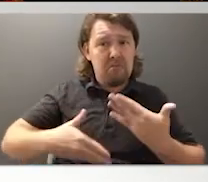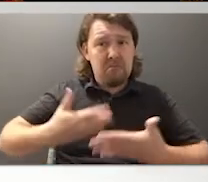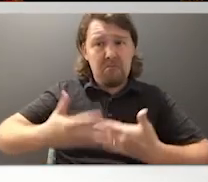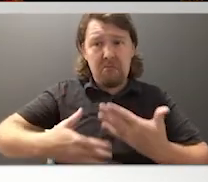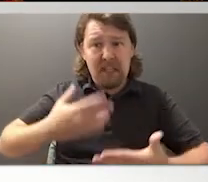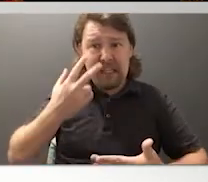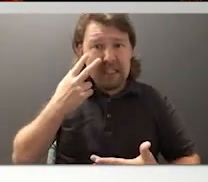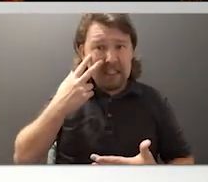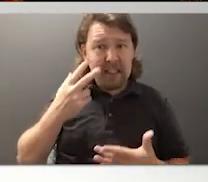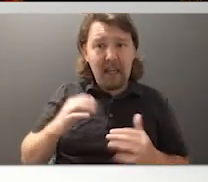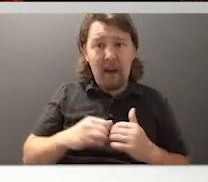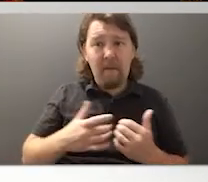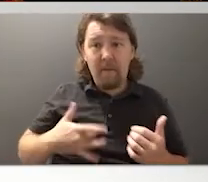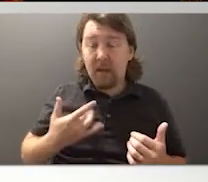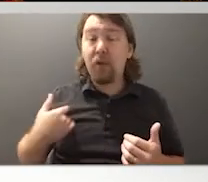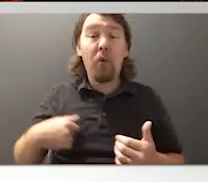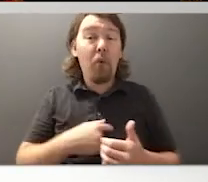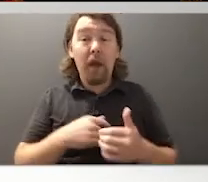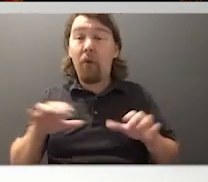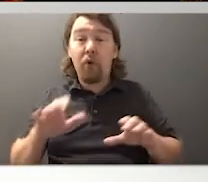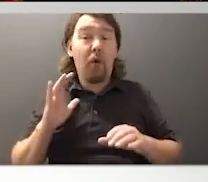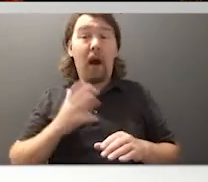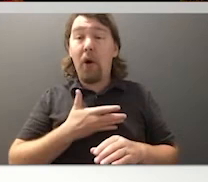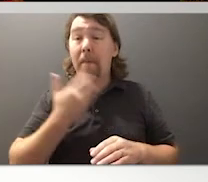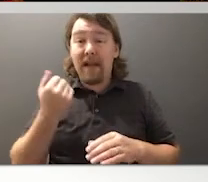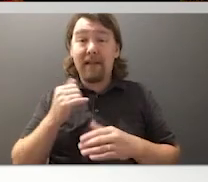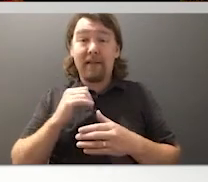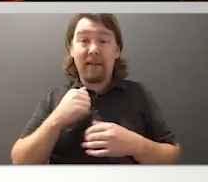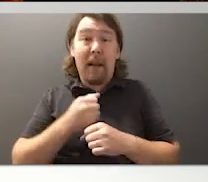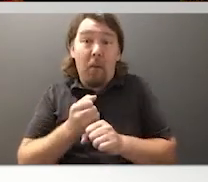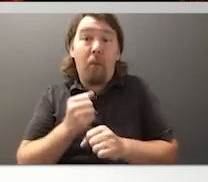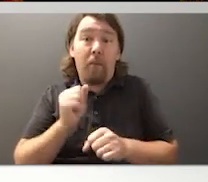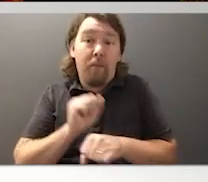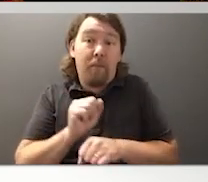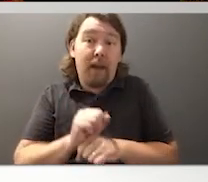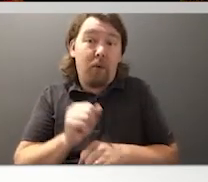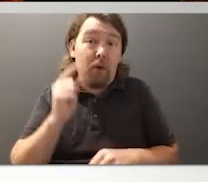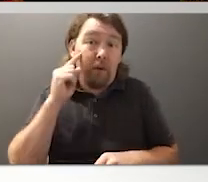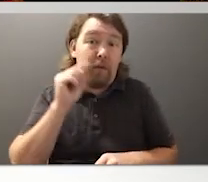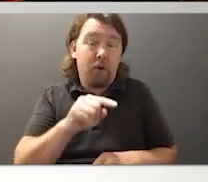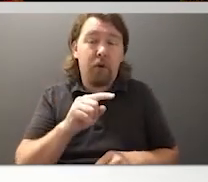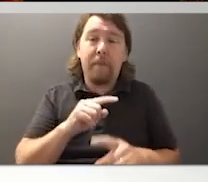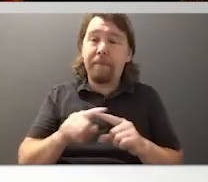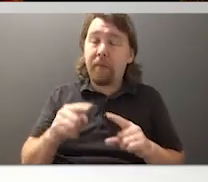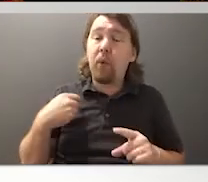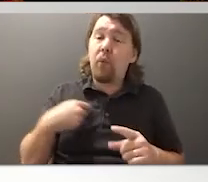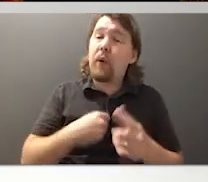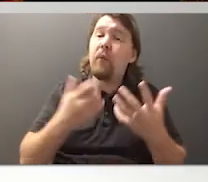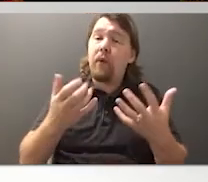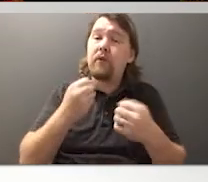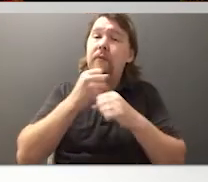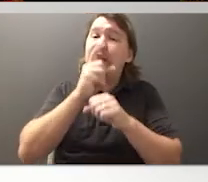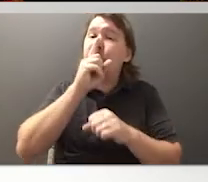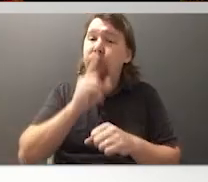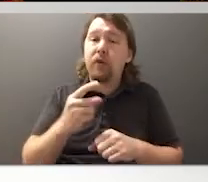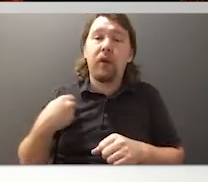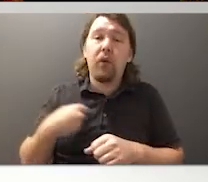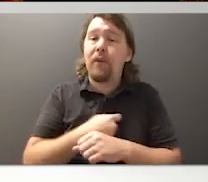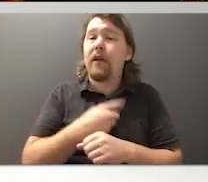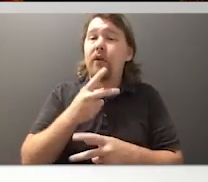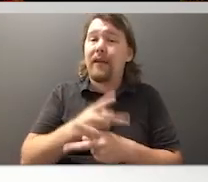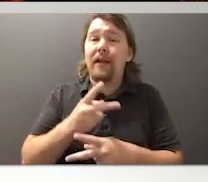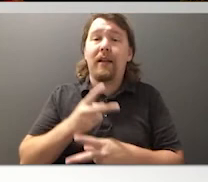year. It may work. It may work. We're gonna do our very best at Step Up to make sure that it works for you. Our operations staff